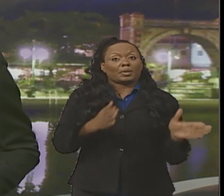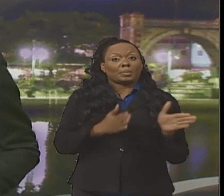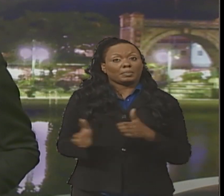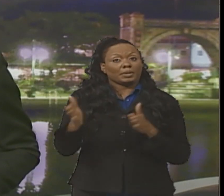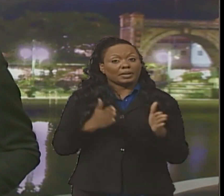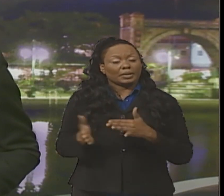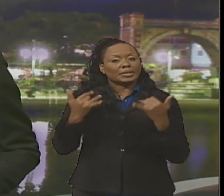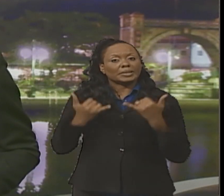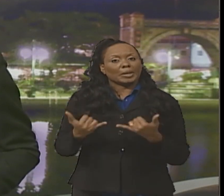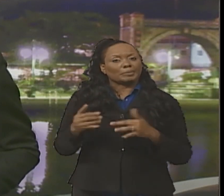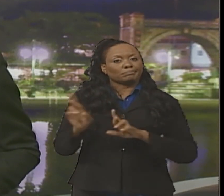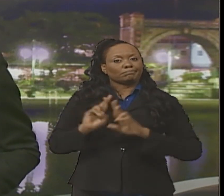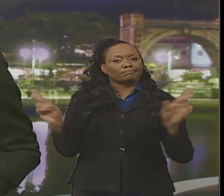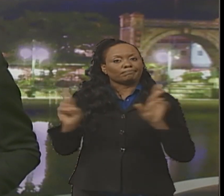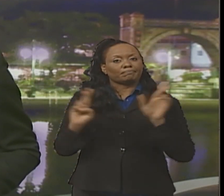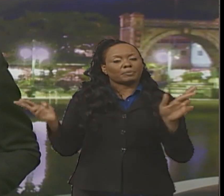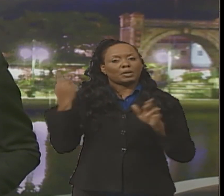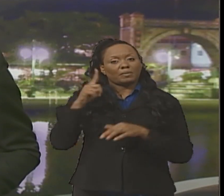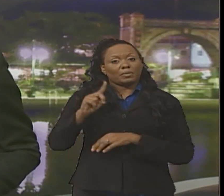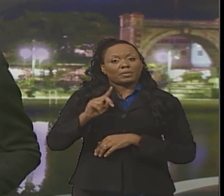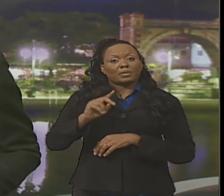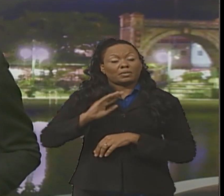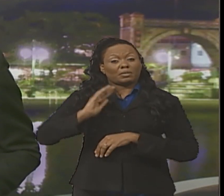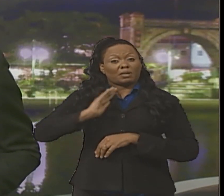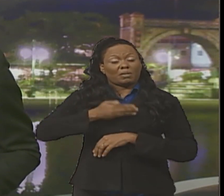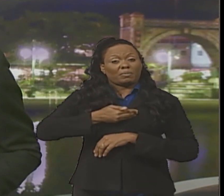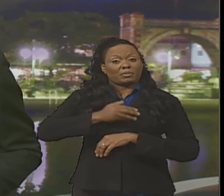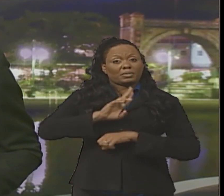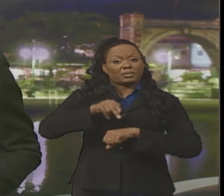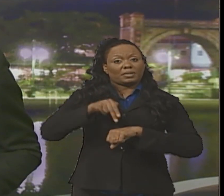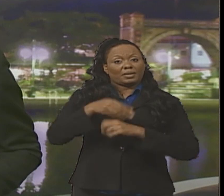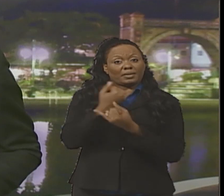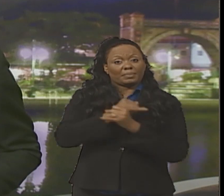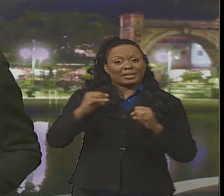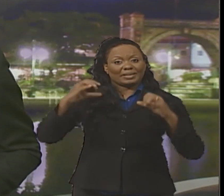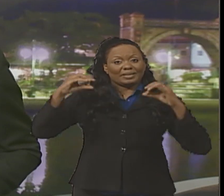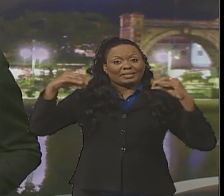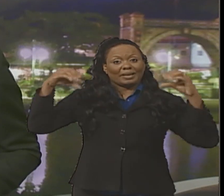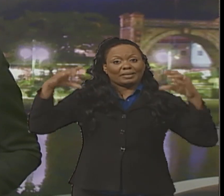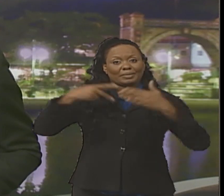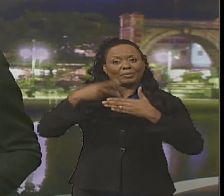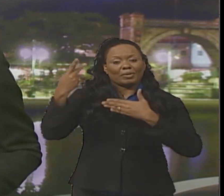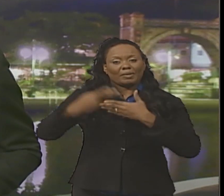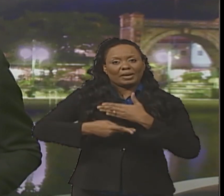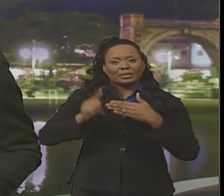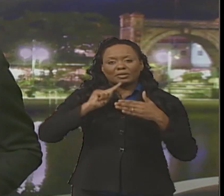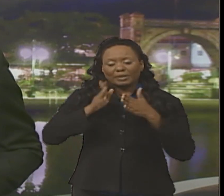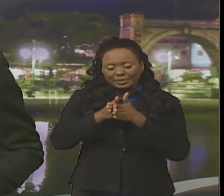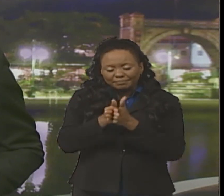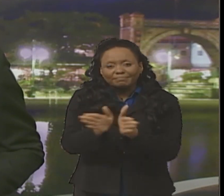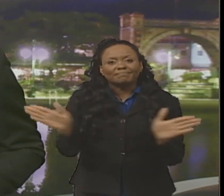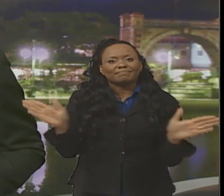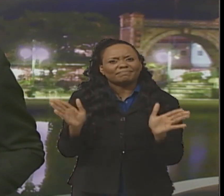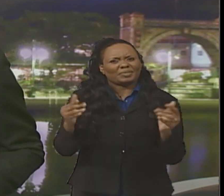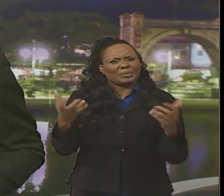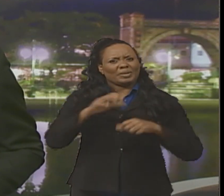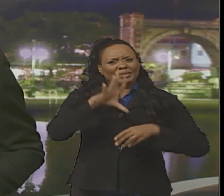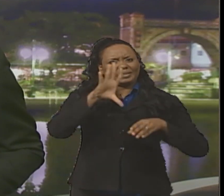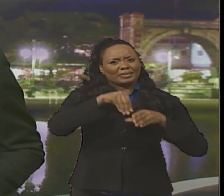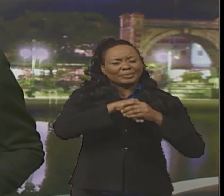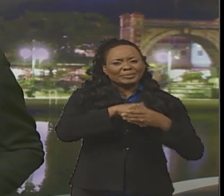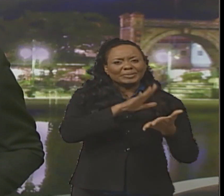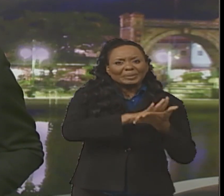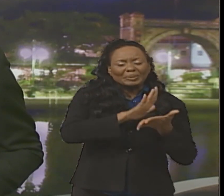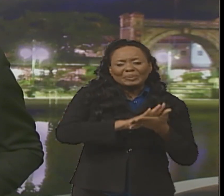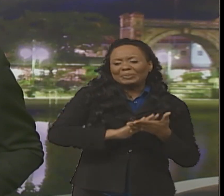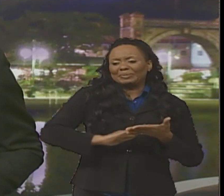Plans are afoot to expand the National Independence Lighting Program to include schools and communities across the island. Word of this from